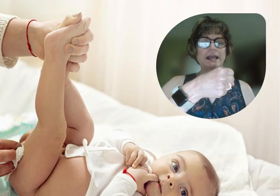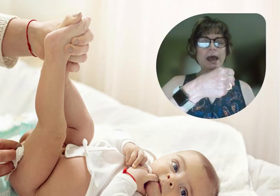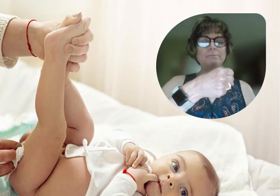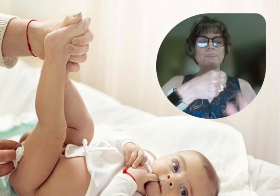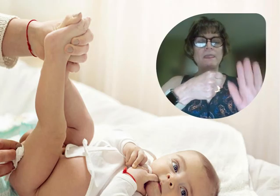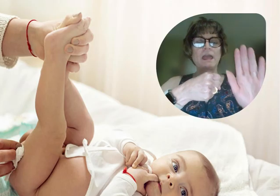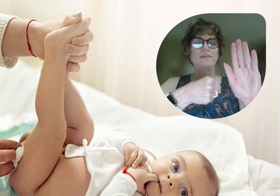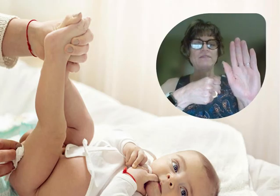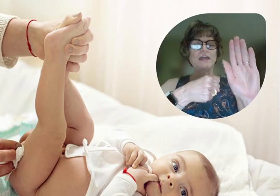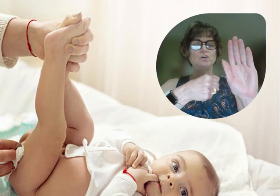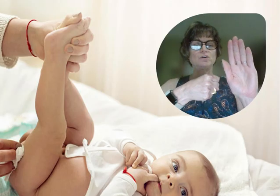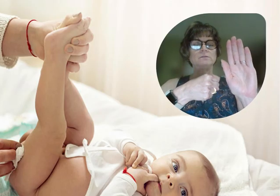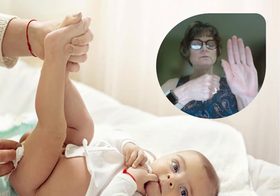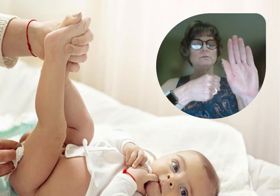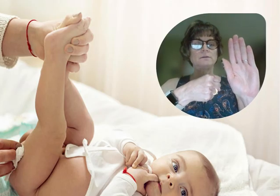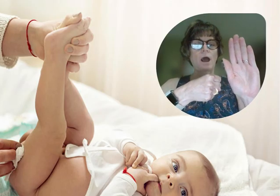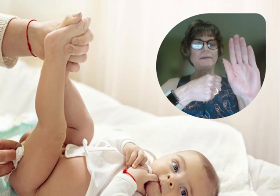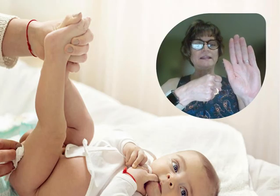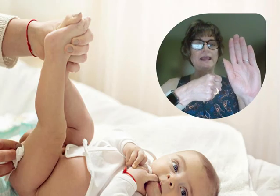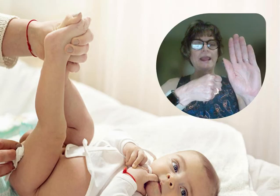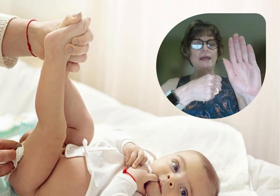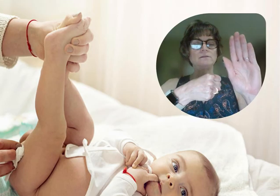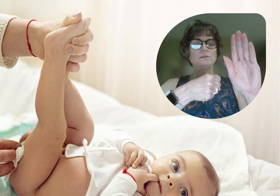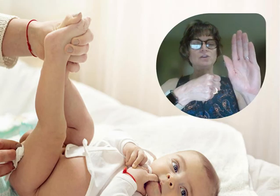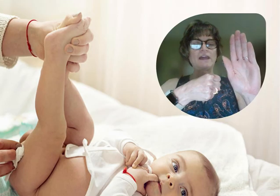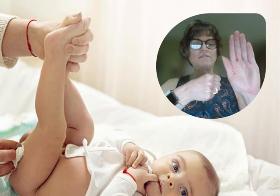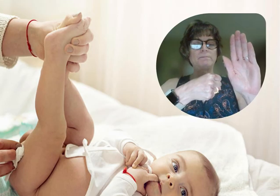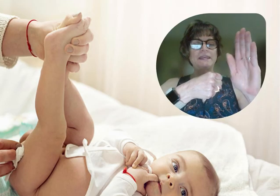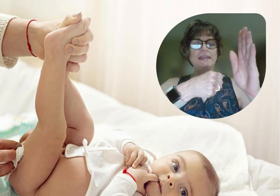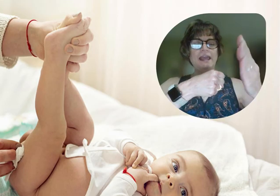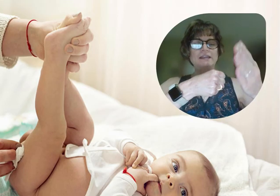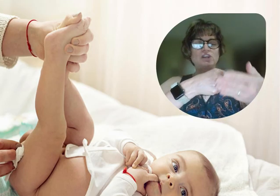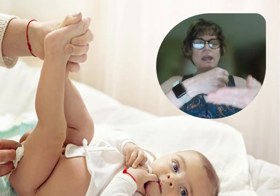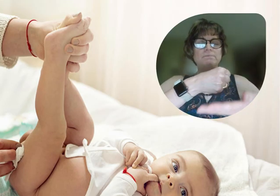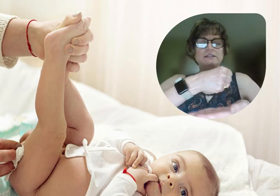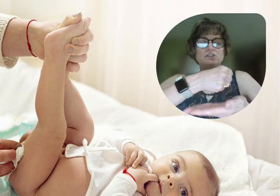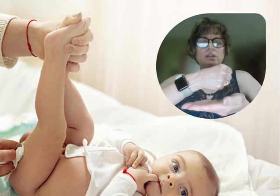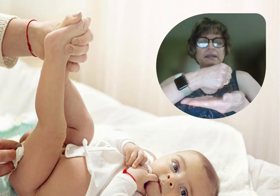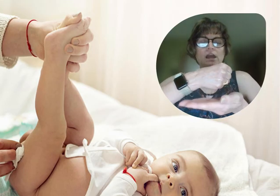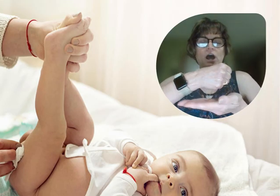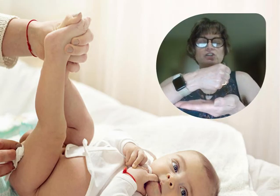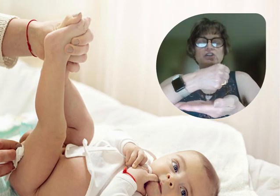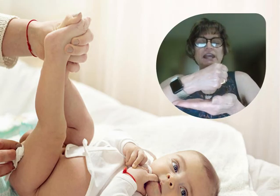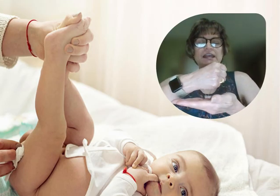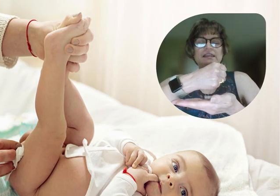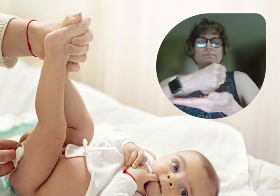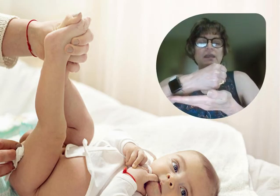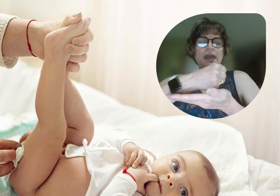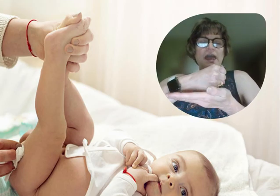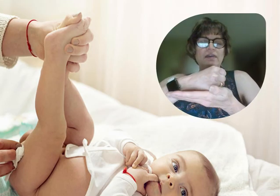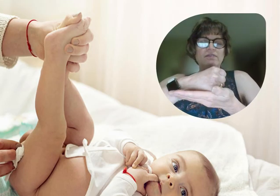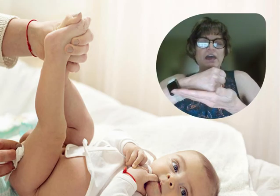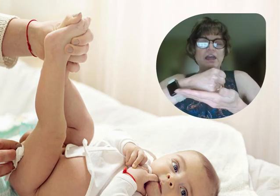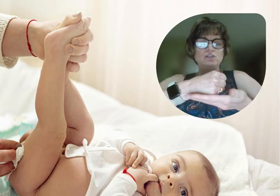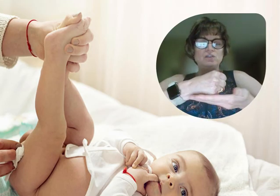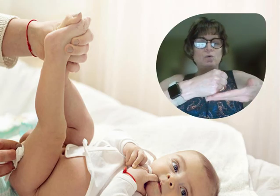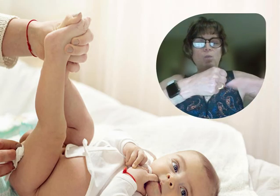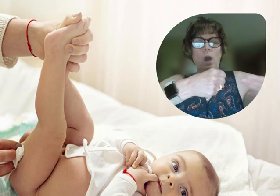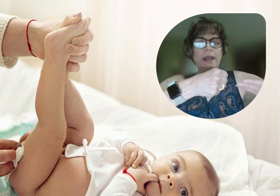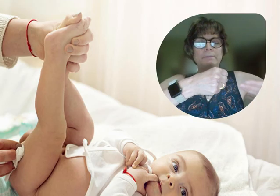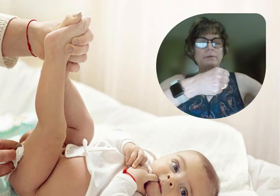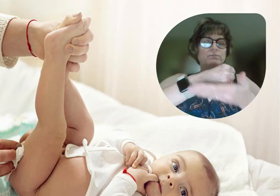facing up. And then your dominant hand, you're going to have a B hand shape that's going to be underneath. And then